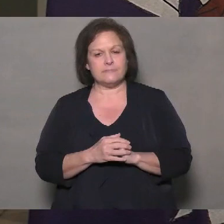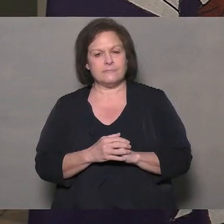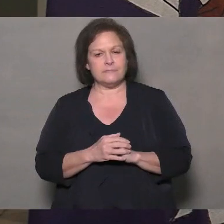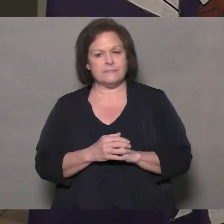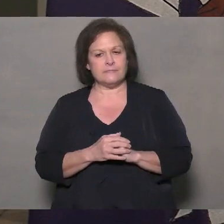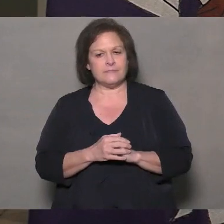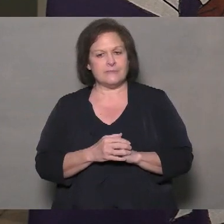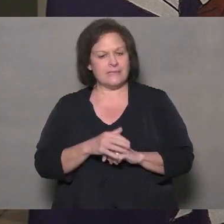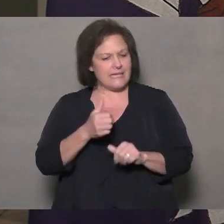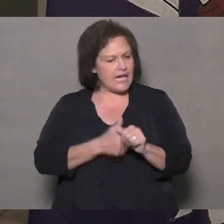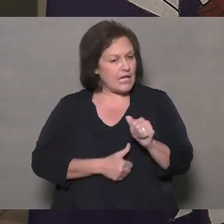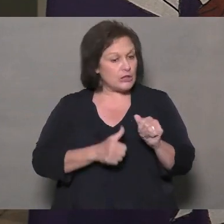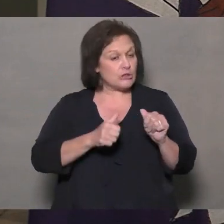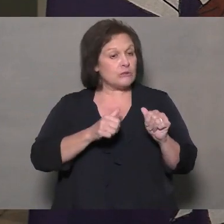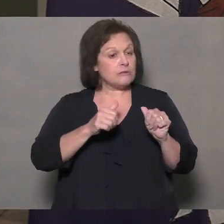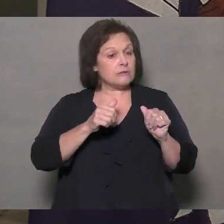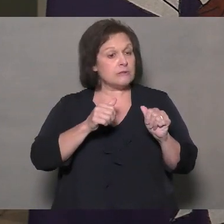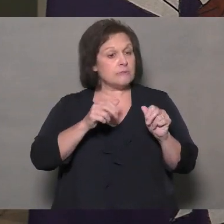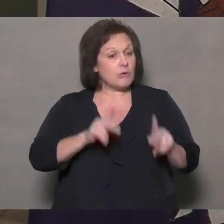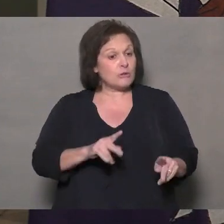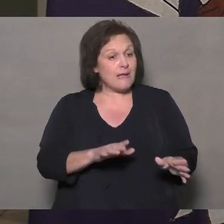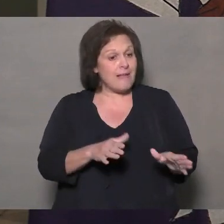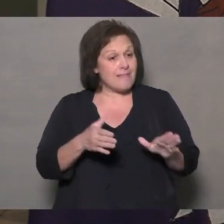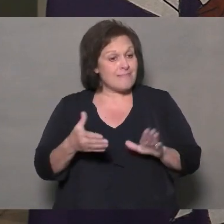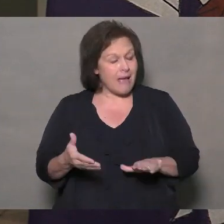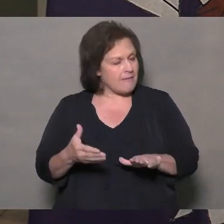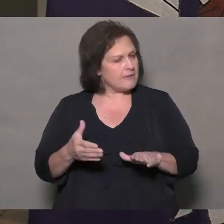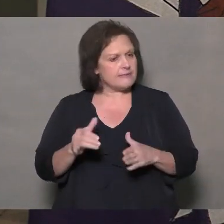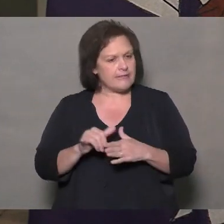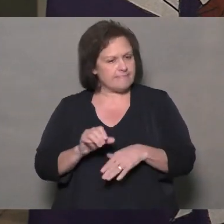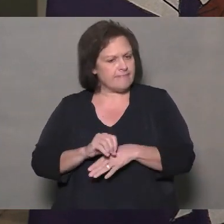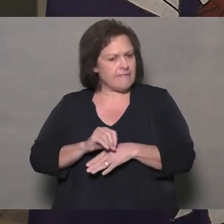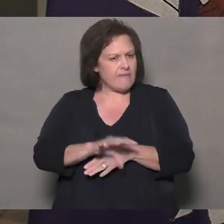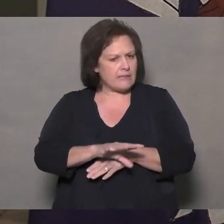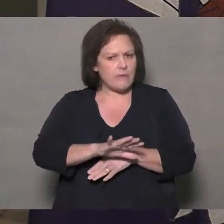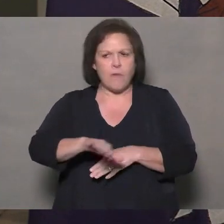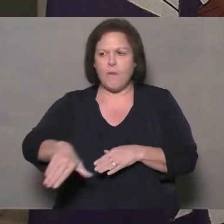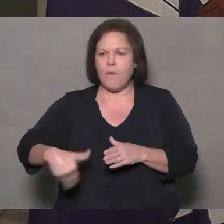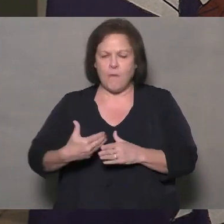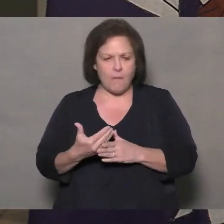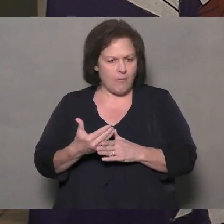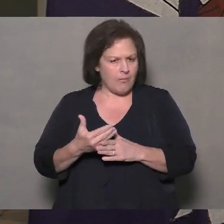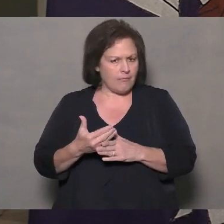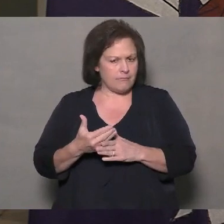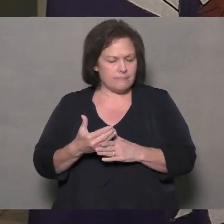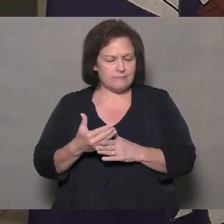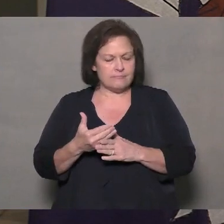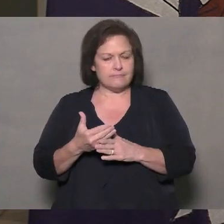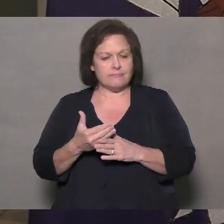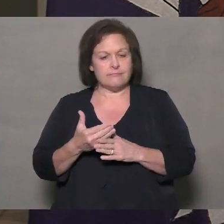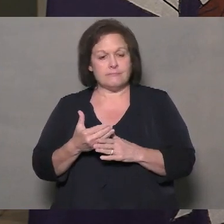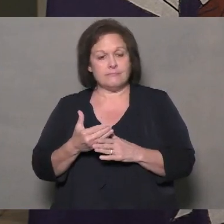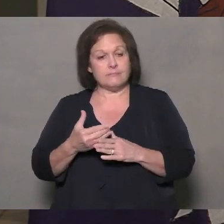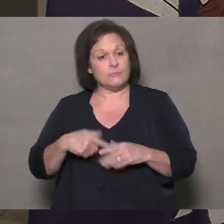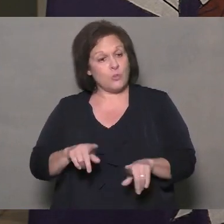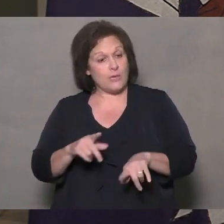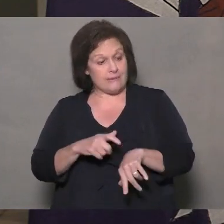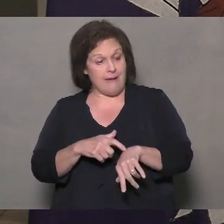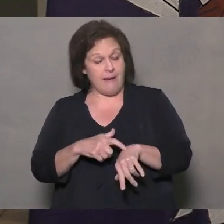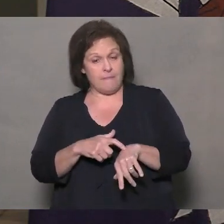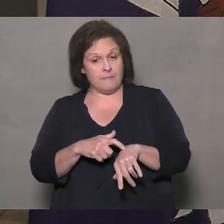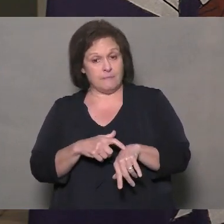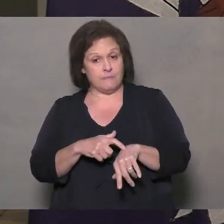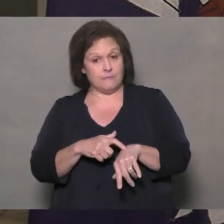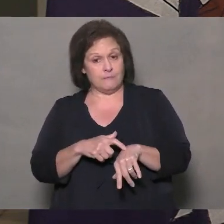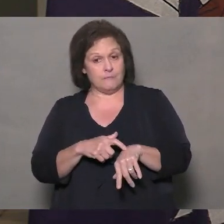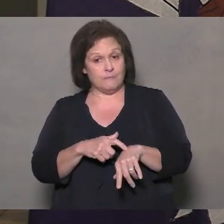Each life lost ripples through our community. And at a time when we can't even